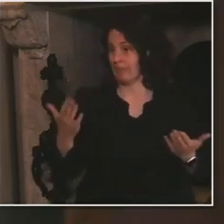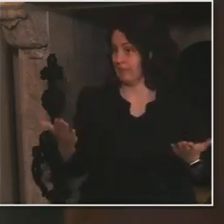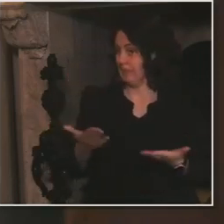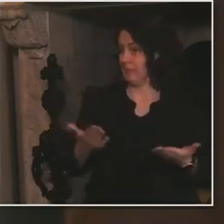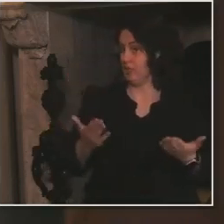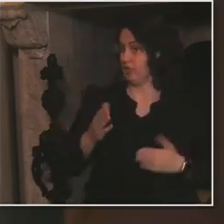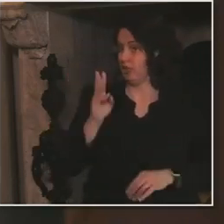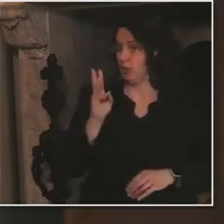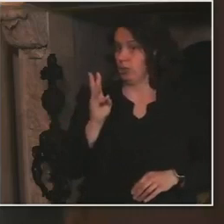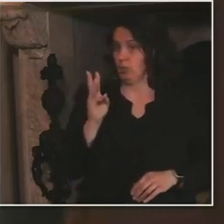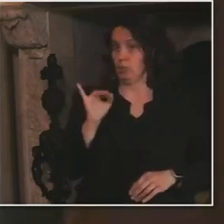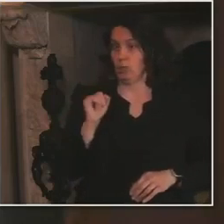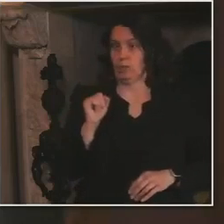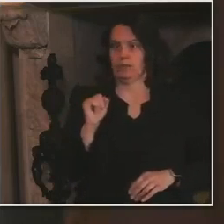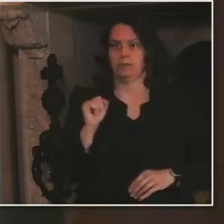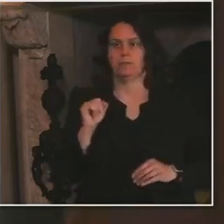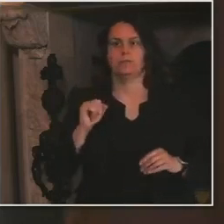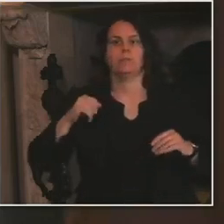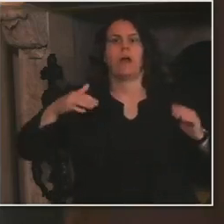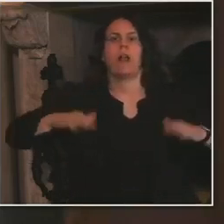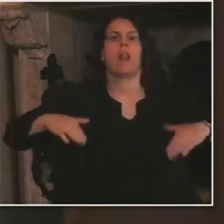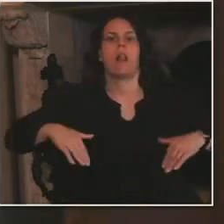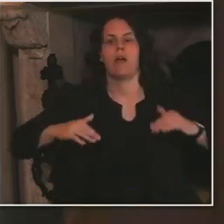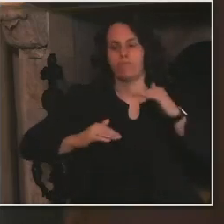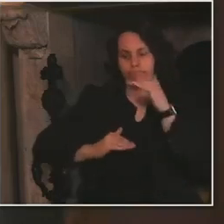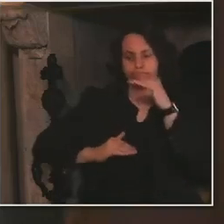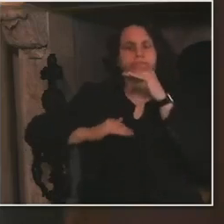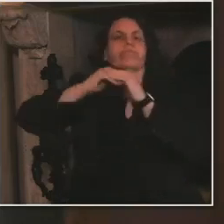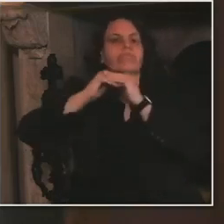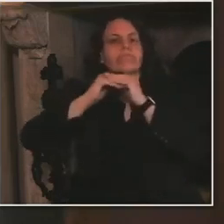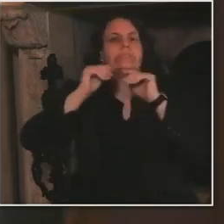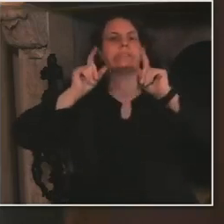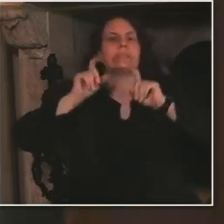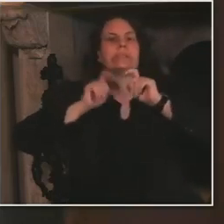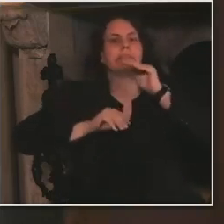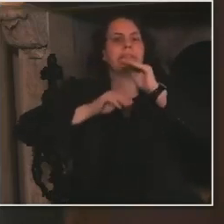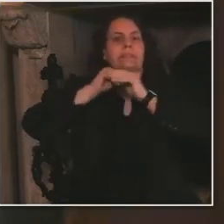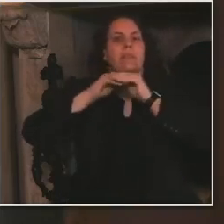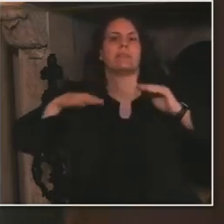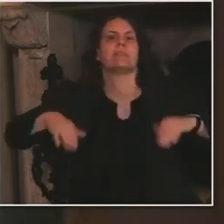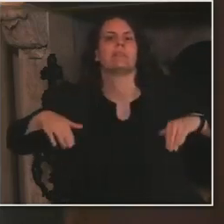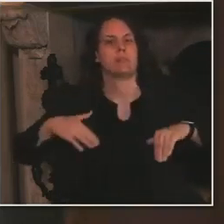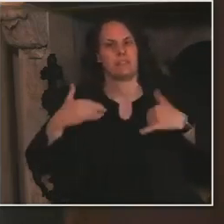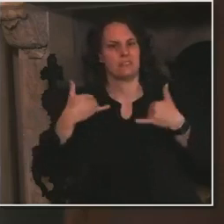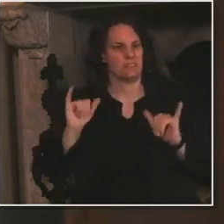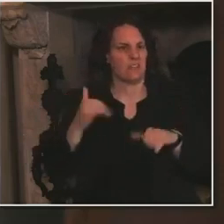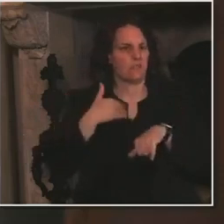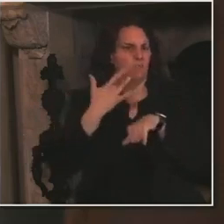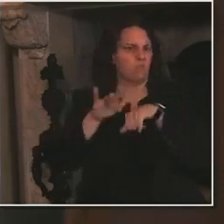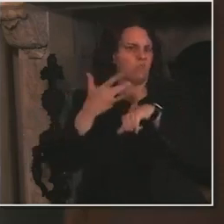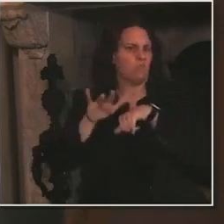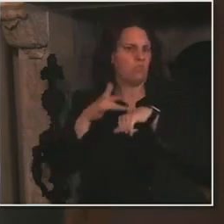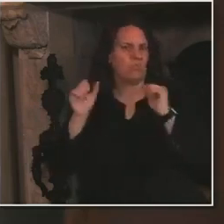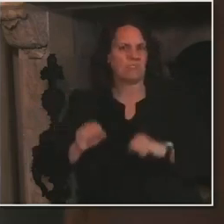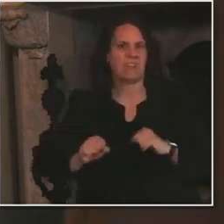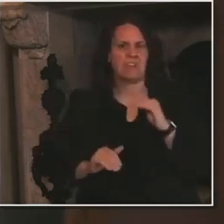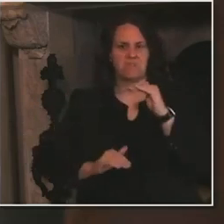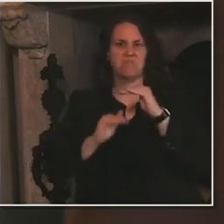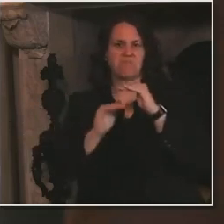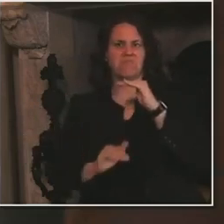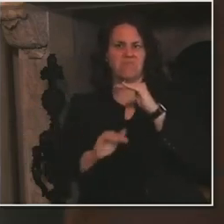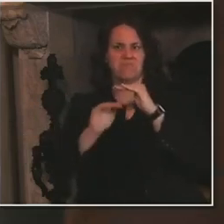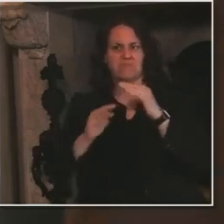that is reaching the kind of capacity that is necessary at the community level for us to feel like we've got